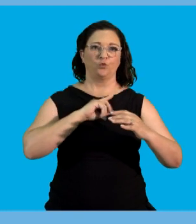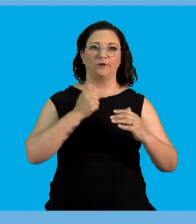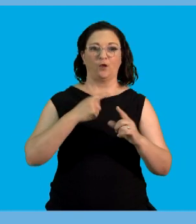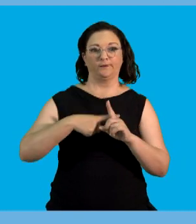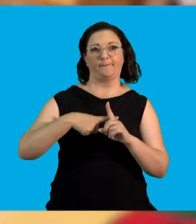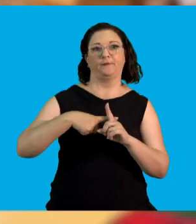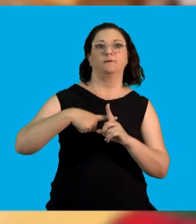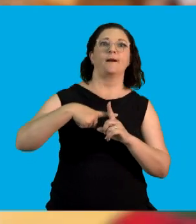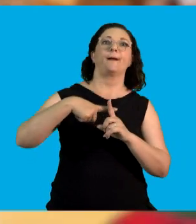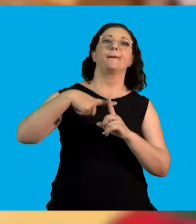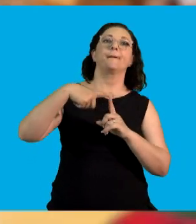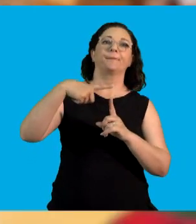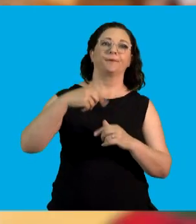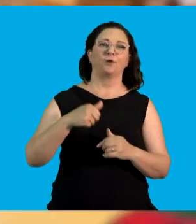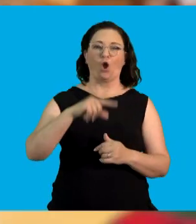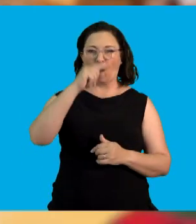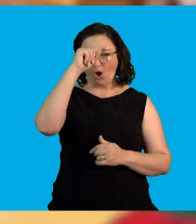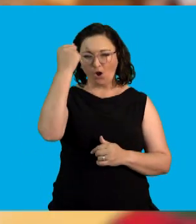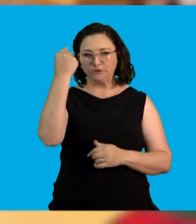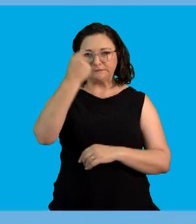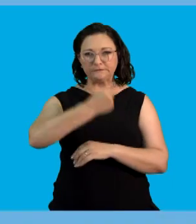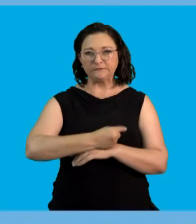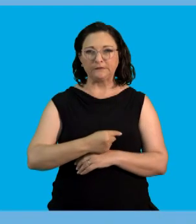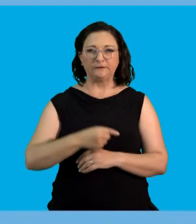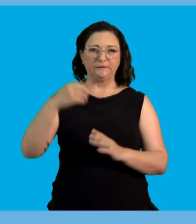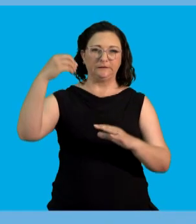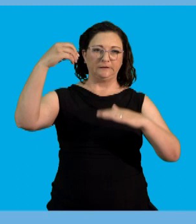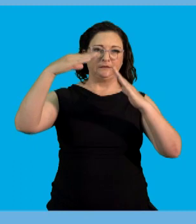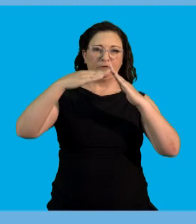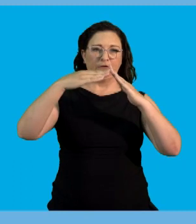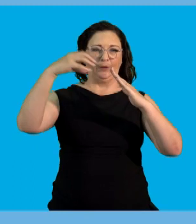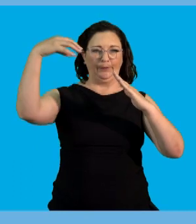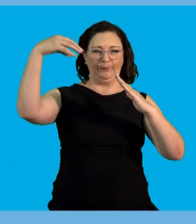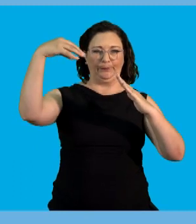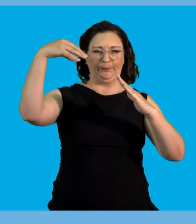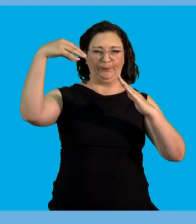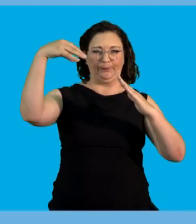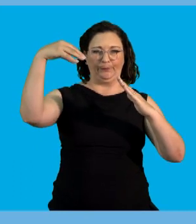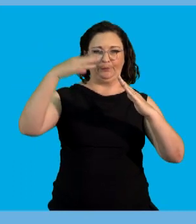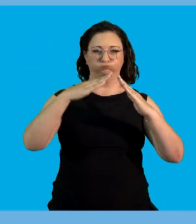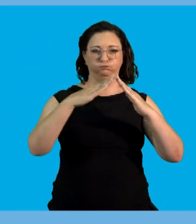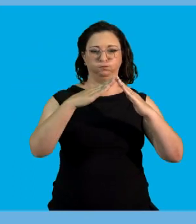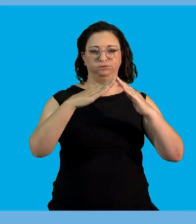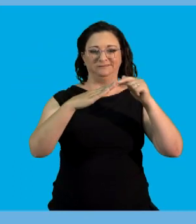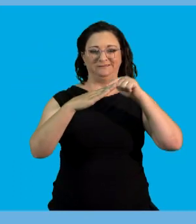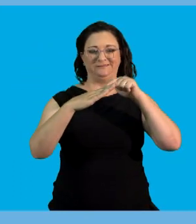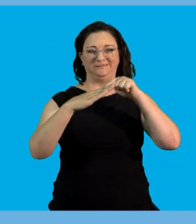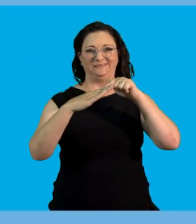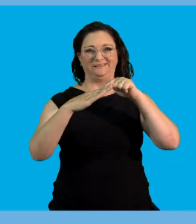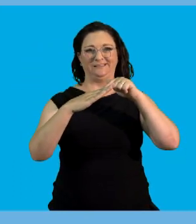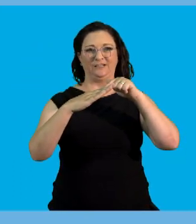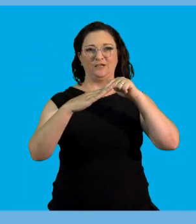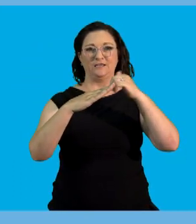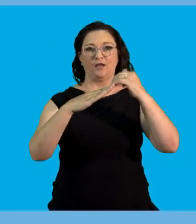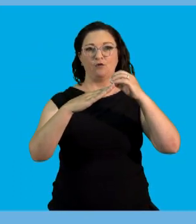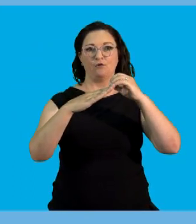there's an increase in temperature. So on a hot day, the sun is up there, it's very hot, so that means the